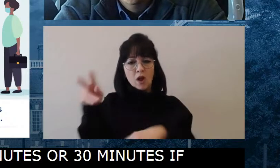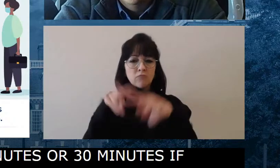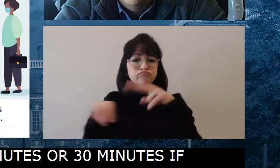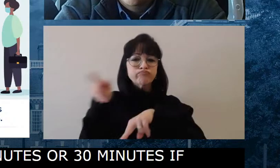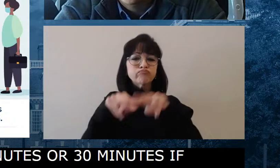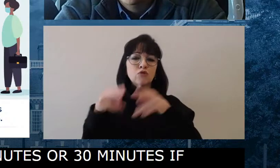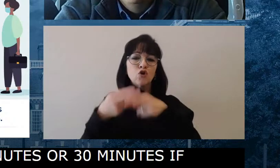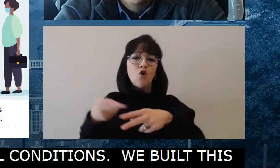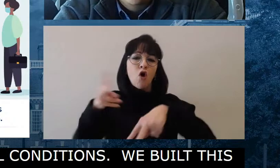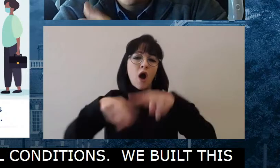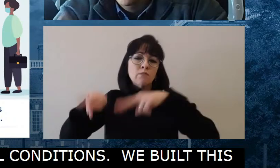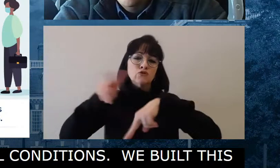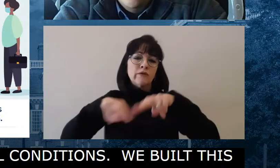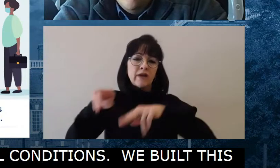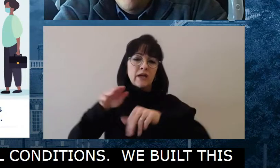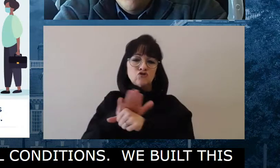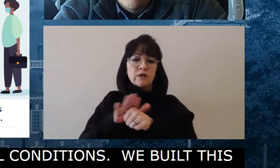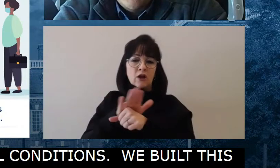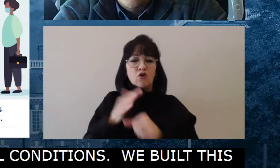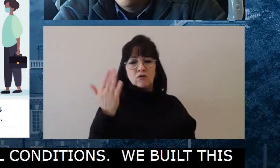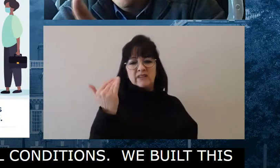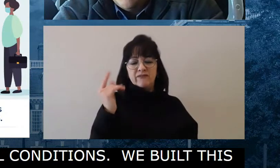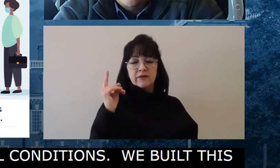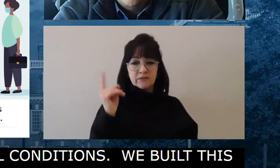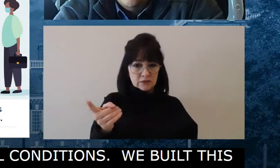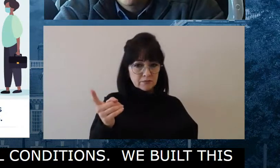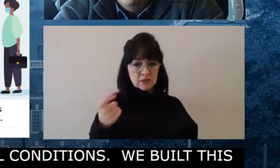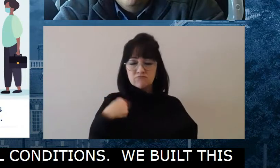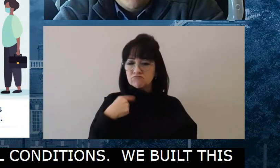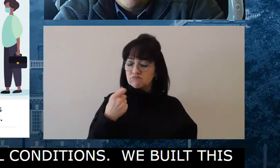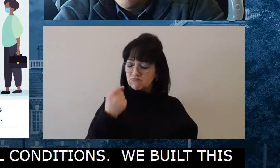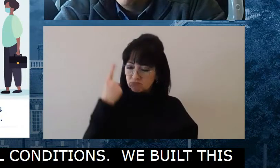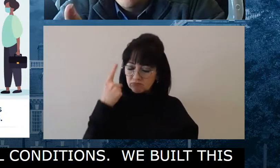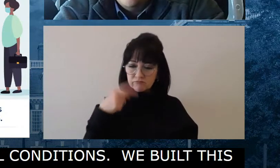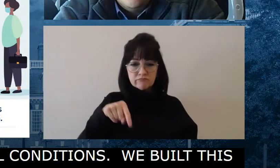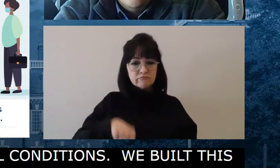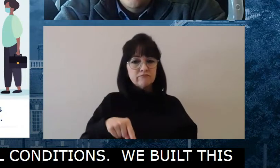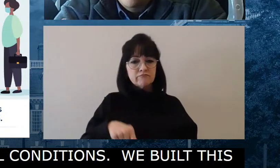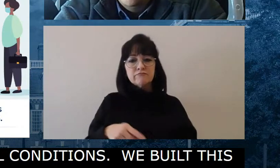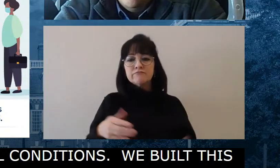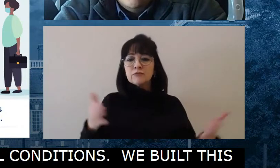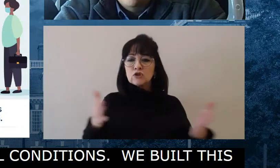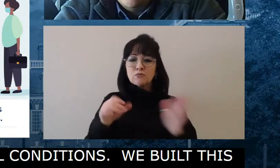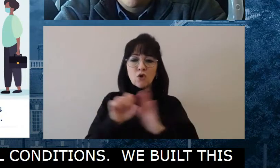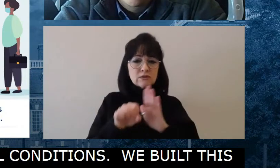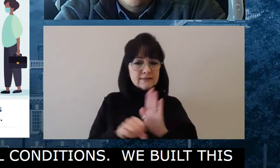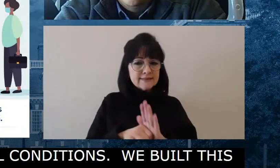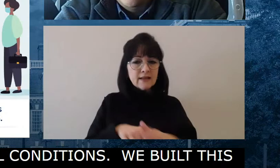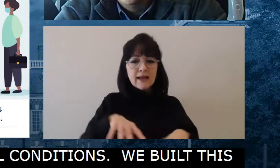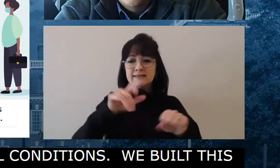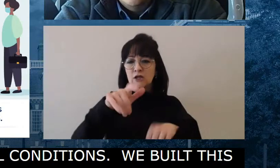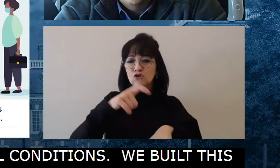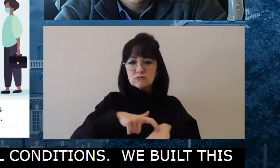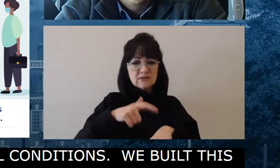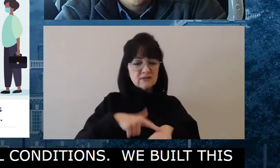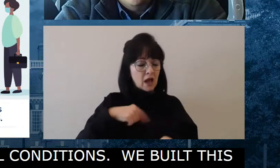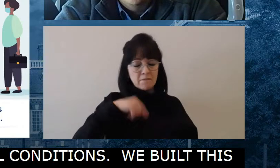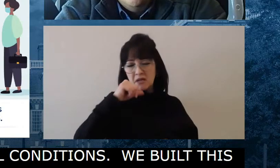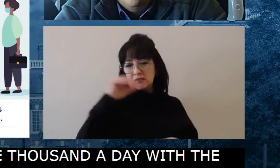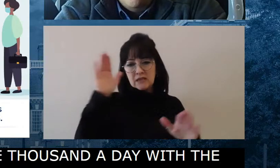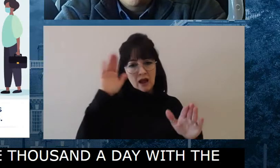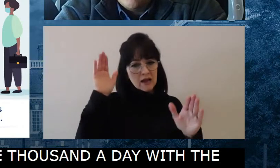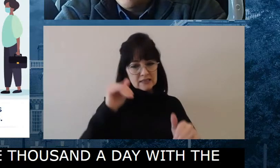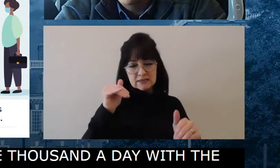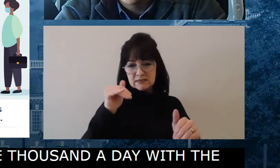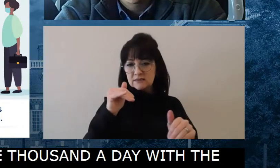vaccine supplies. So, we understand it's middle of state, take your time getting here. We don't expect there to be long lines. Stick to